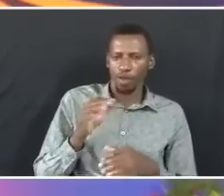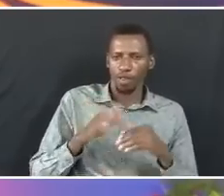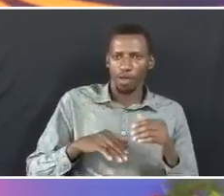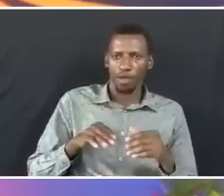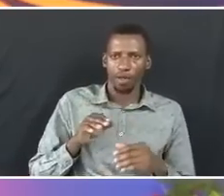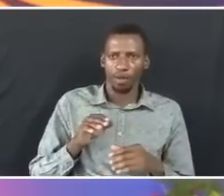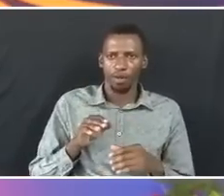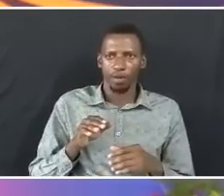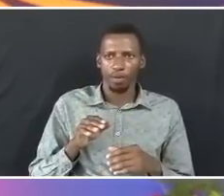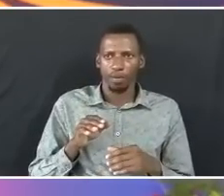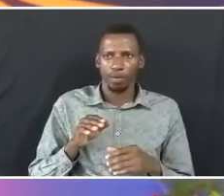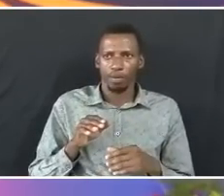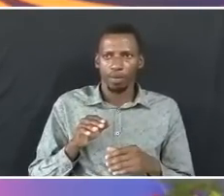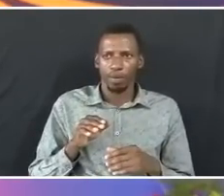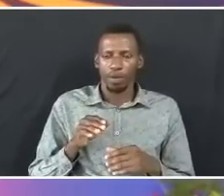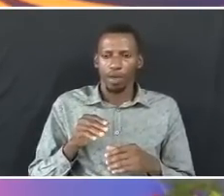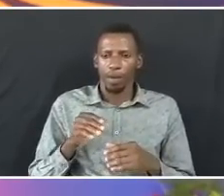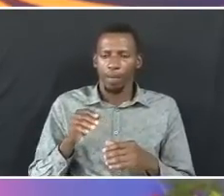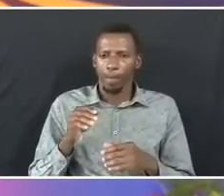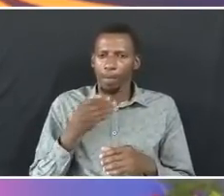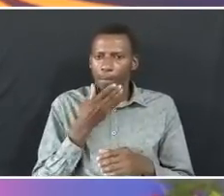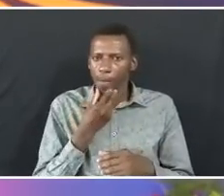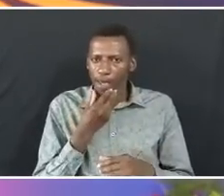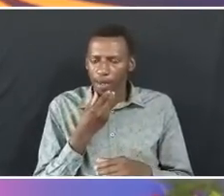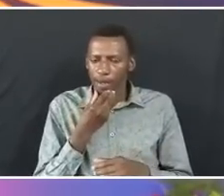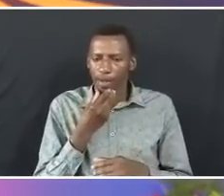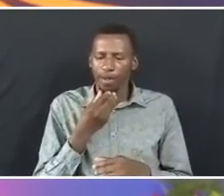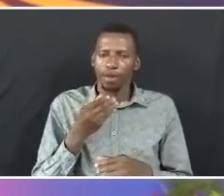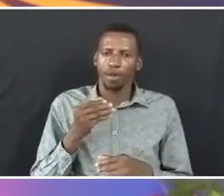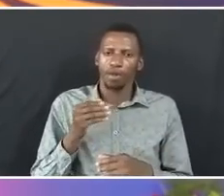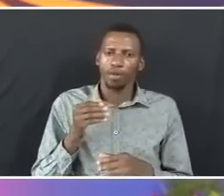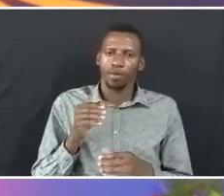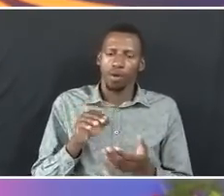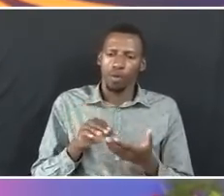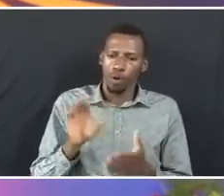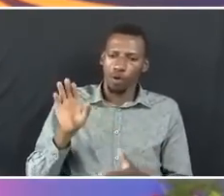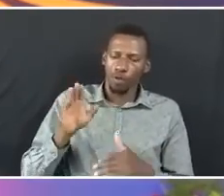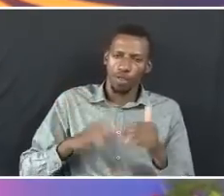women are widows and the elderly.